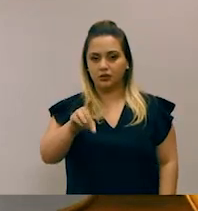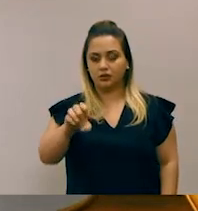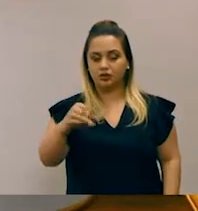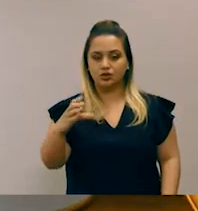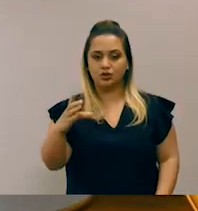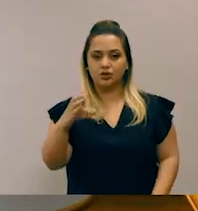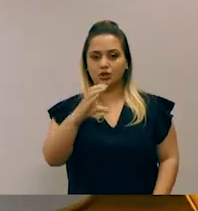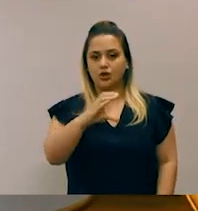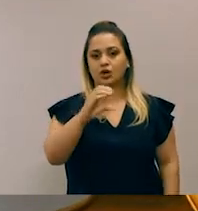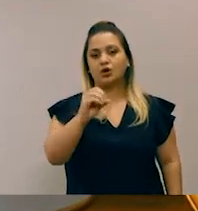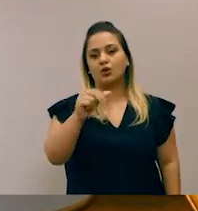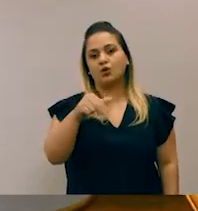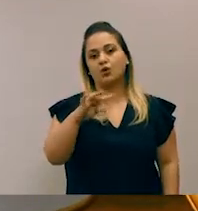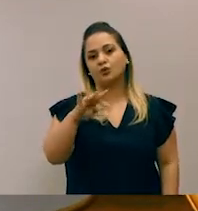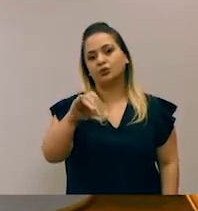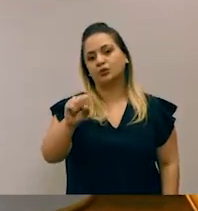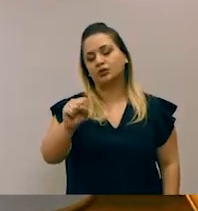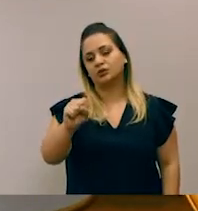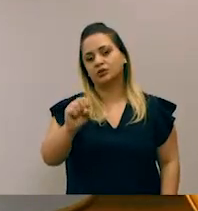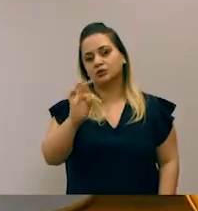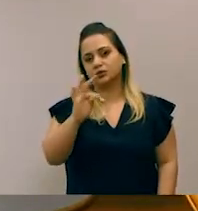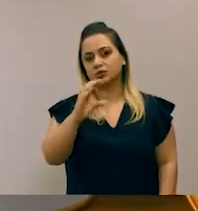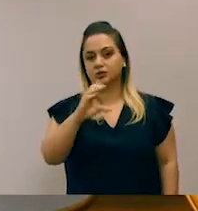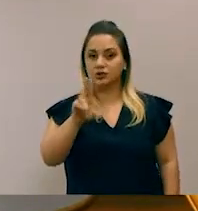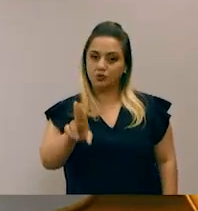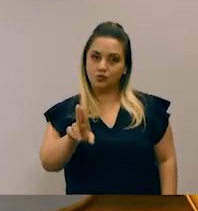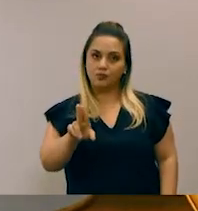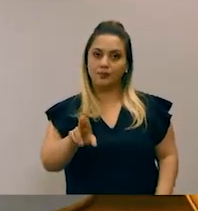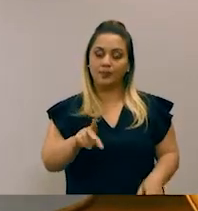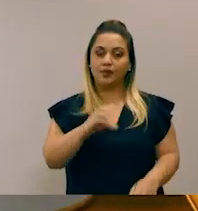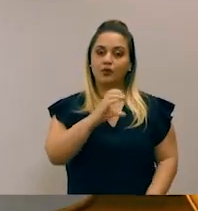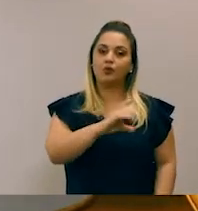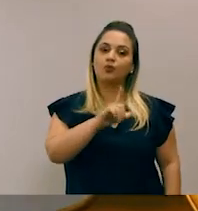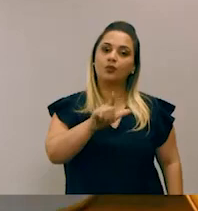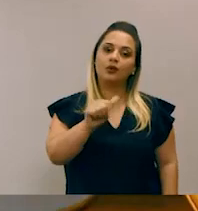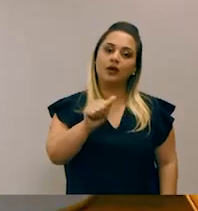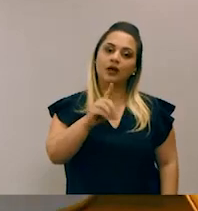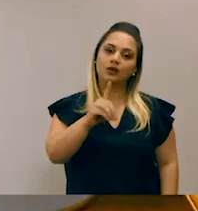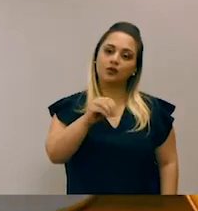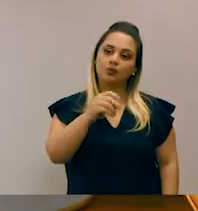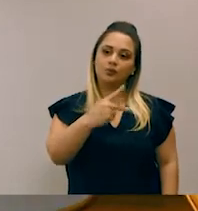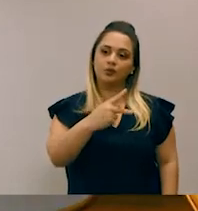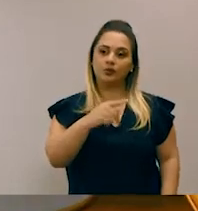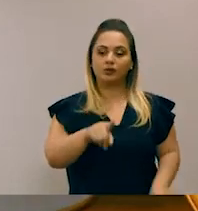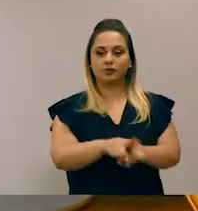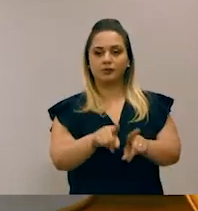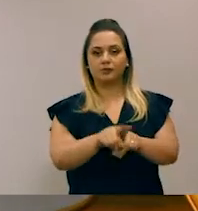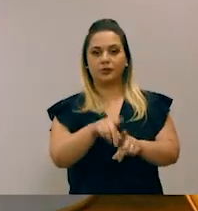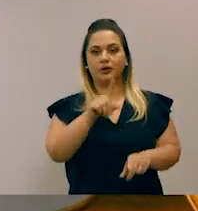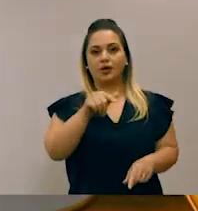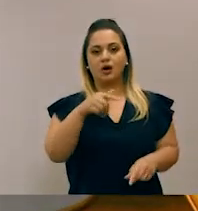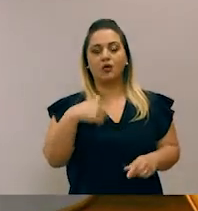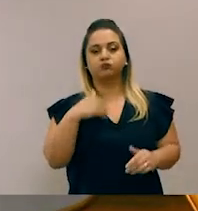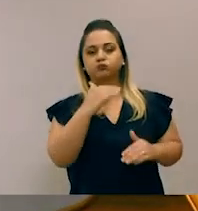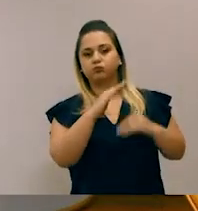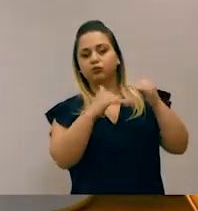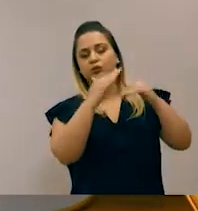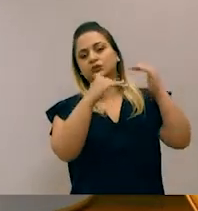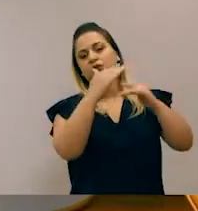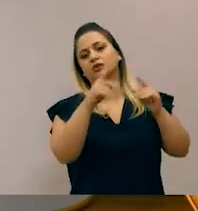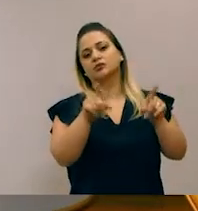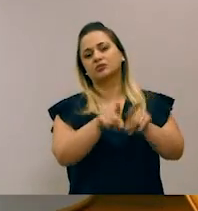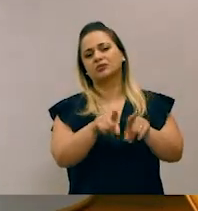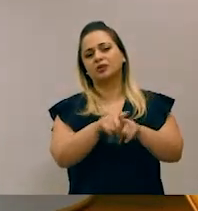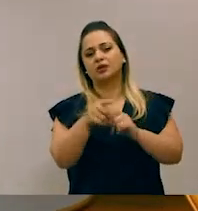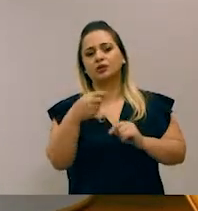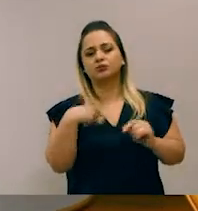special accounts, rendering of special accounts of the Federal Court of Accounts. CLADOP also is the